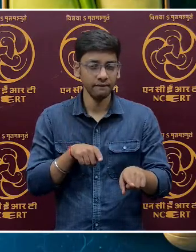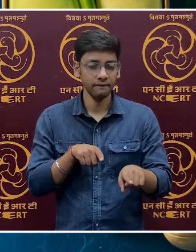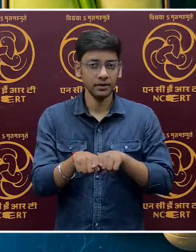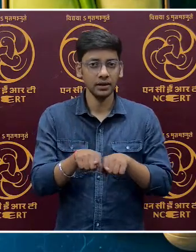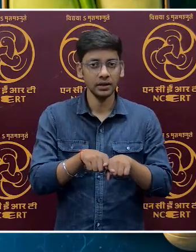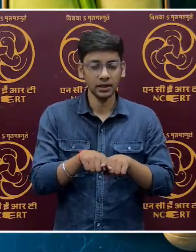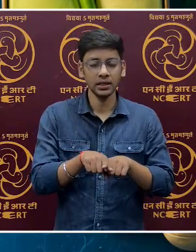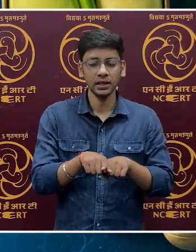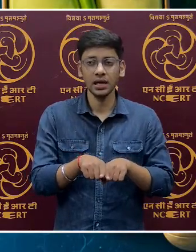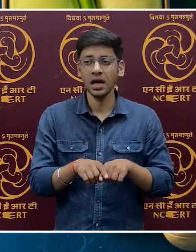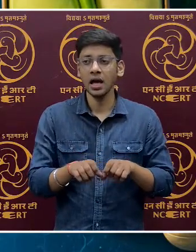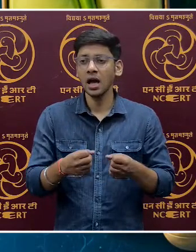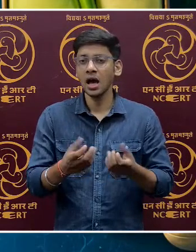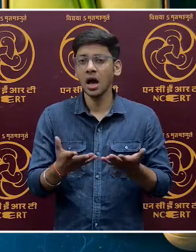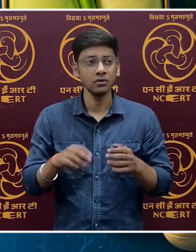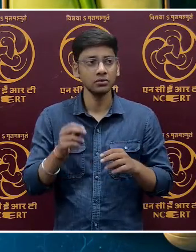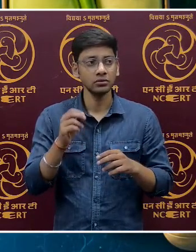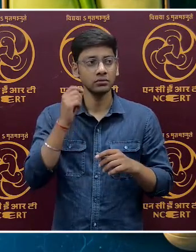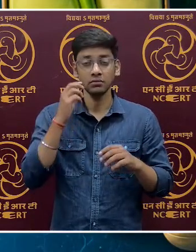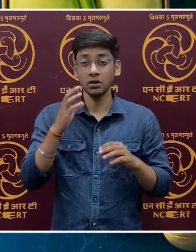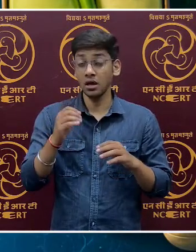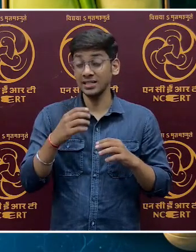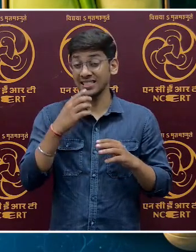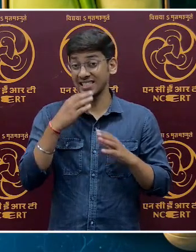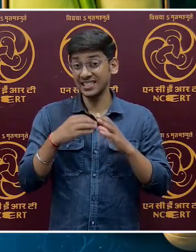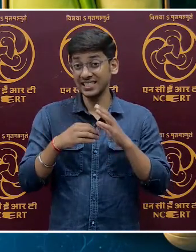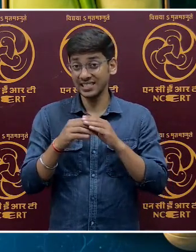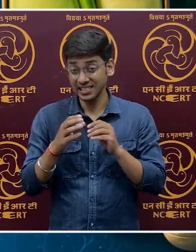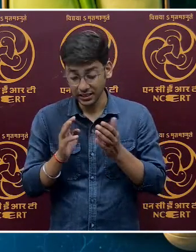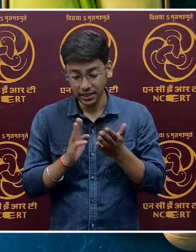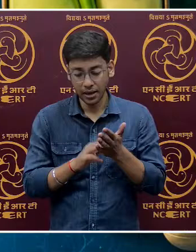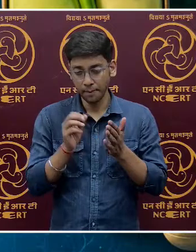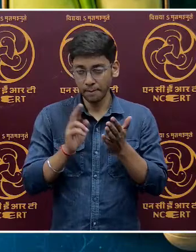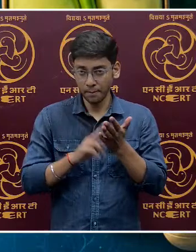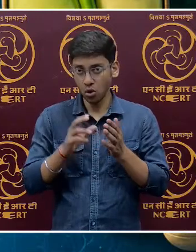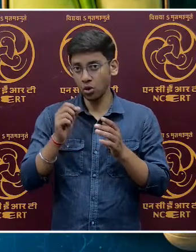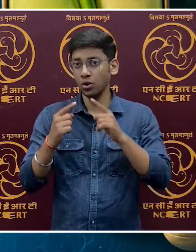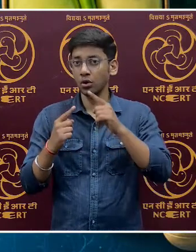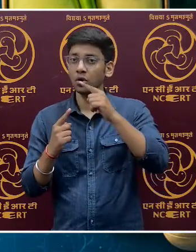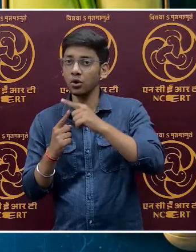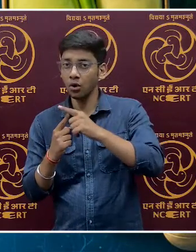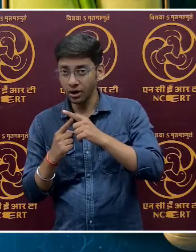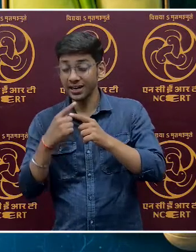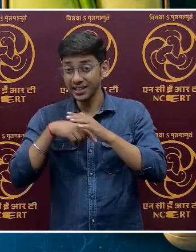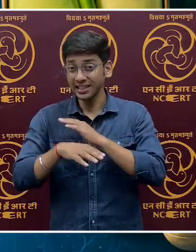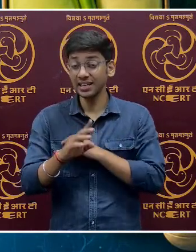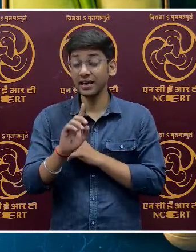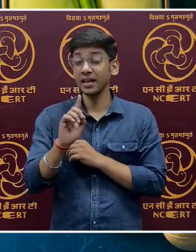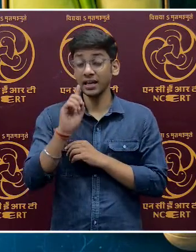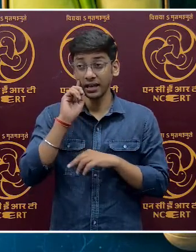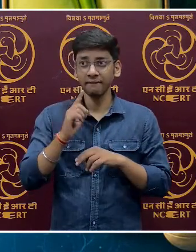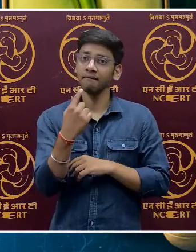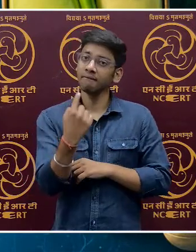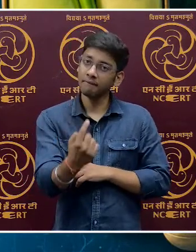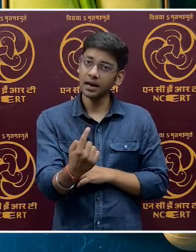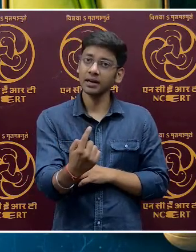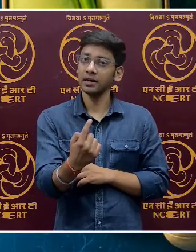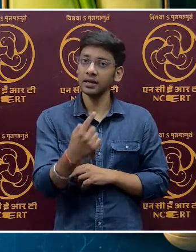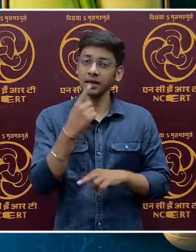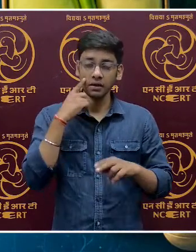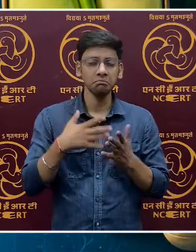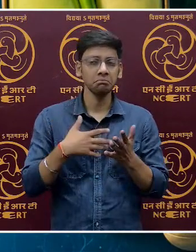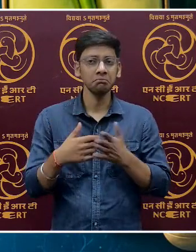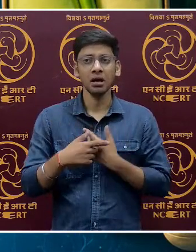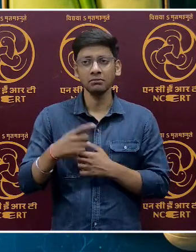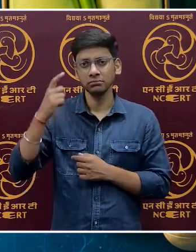cotyledons. So how many cotyledon will be there in the monocot? It is going to be 1. But randomly, if I will put the point thinking